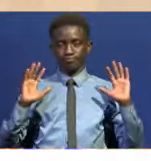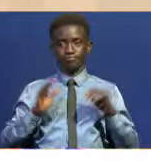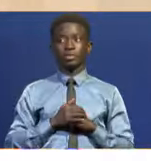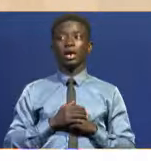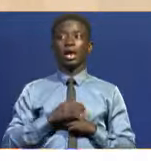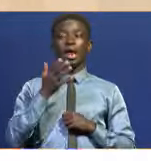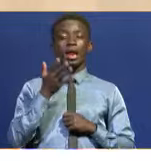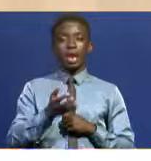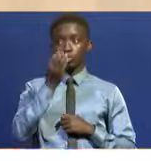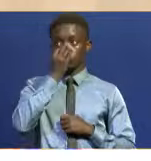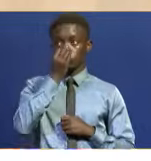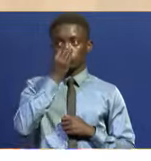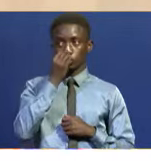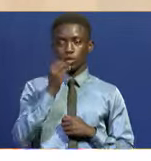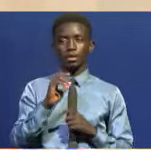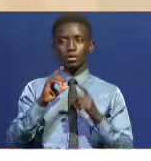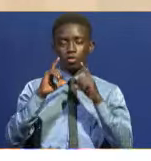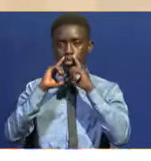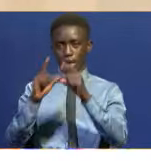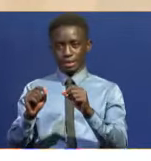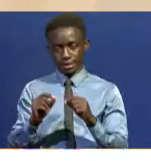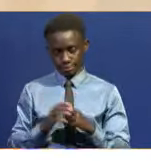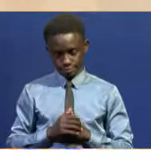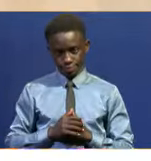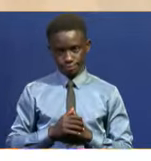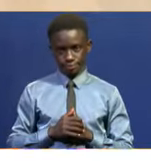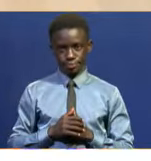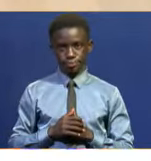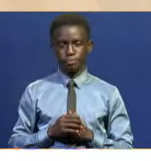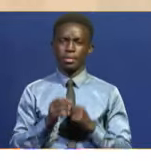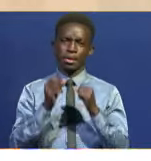Ruto, if